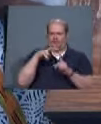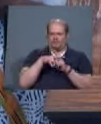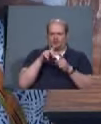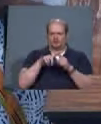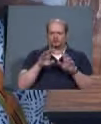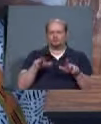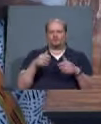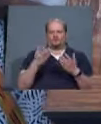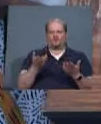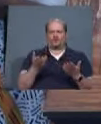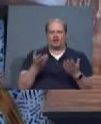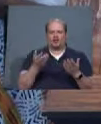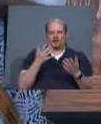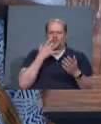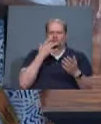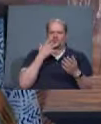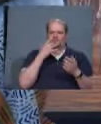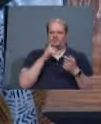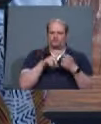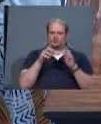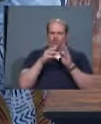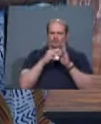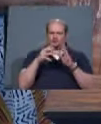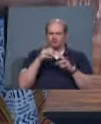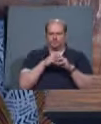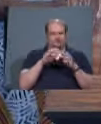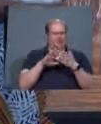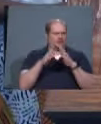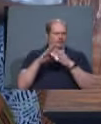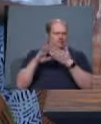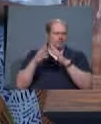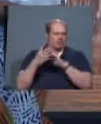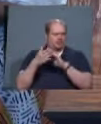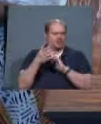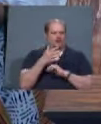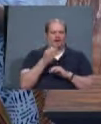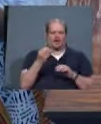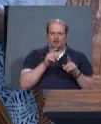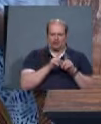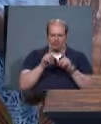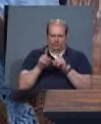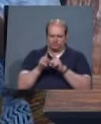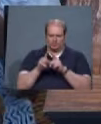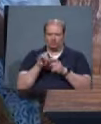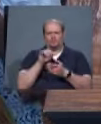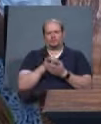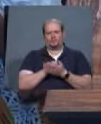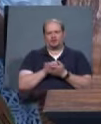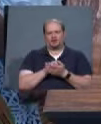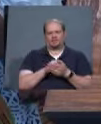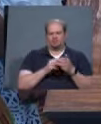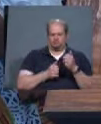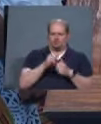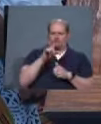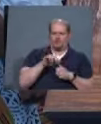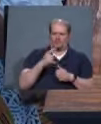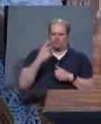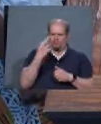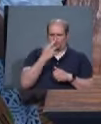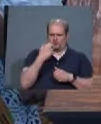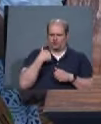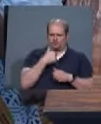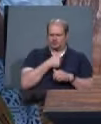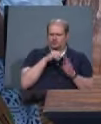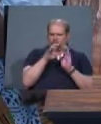to provide a preference to the students in the community as well. That was primarily one of the reasons why